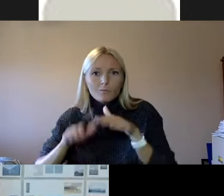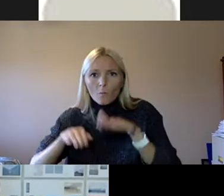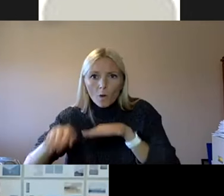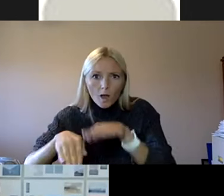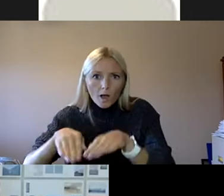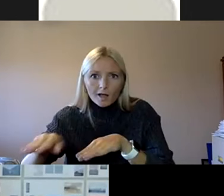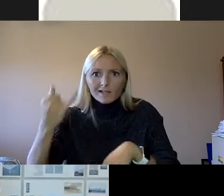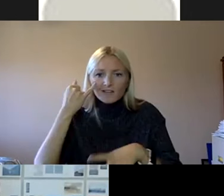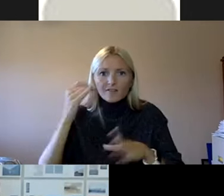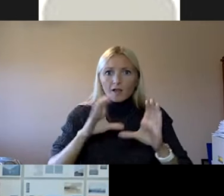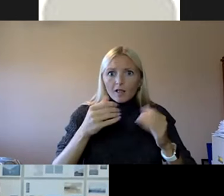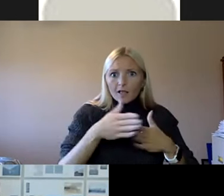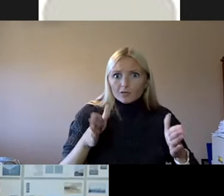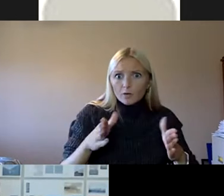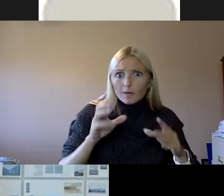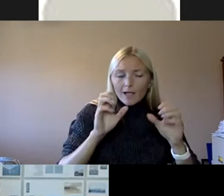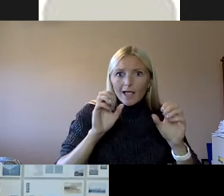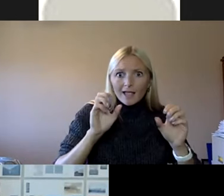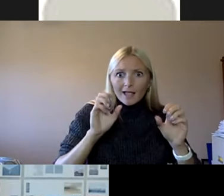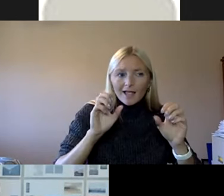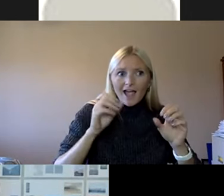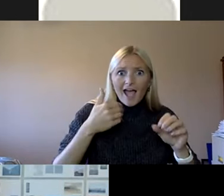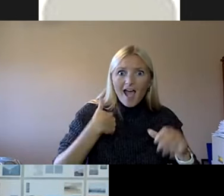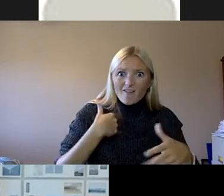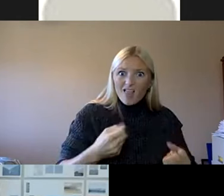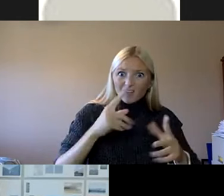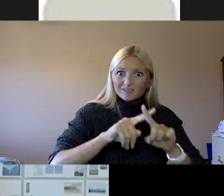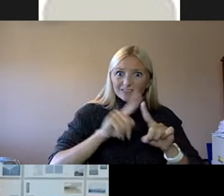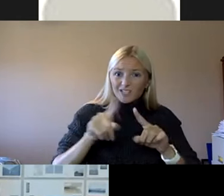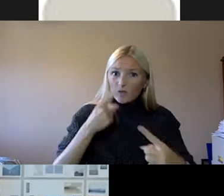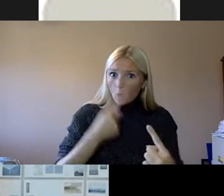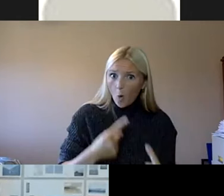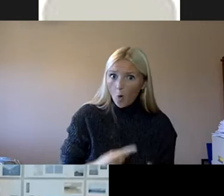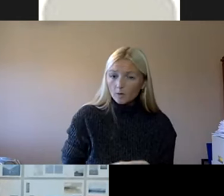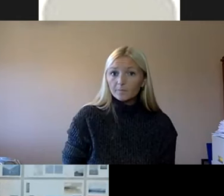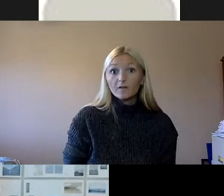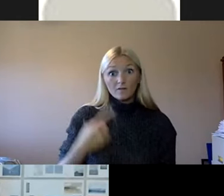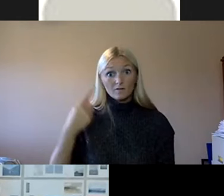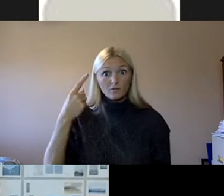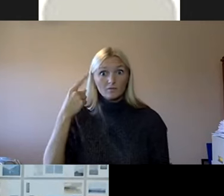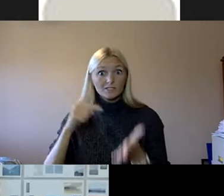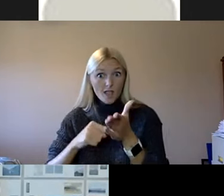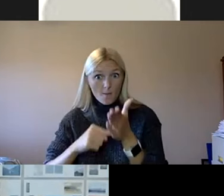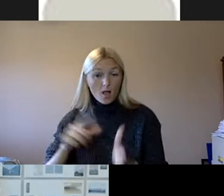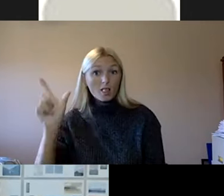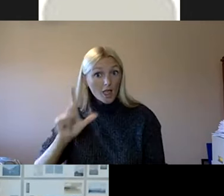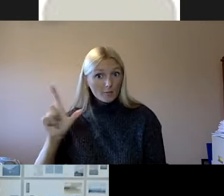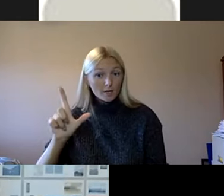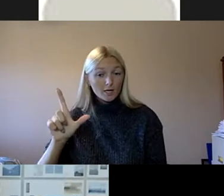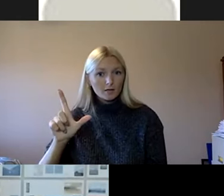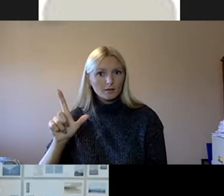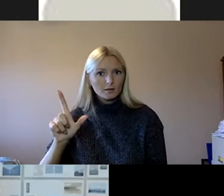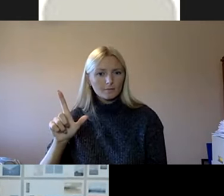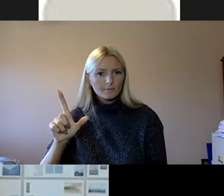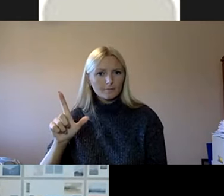multiple purposes doesn't need to be closed, then I'm very happy. But we could take that even further. For example, the library. Why not? Why close